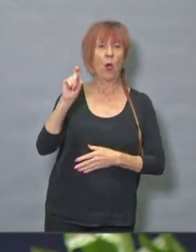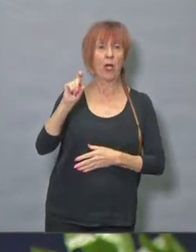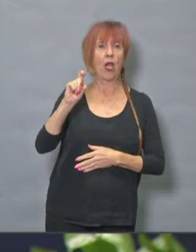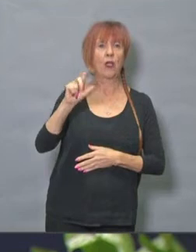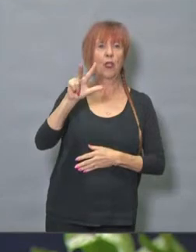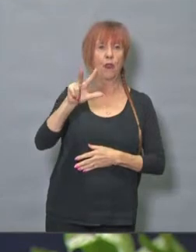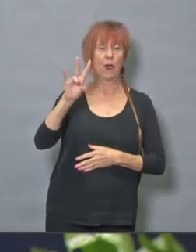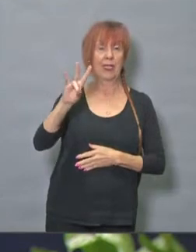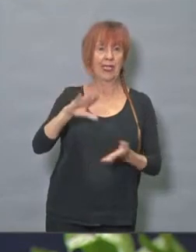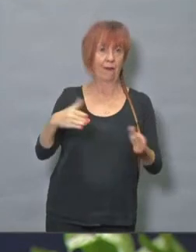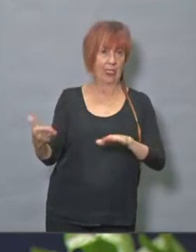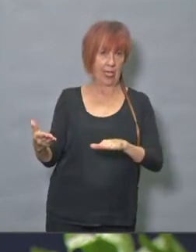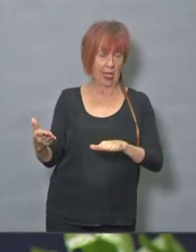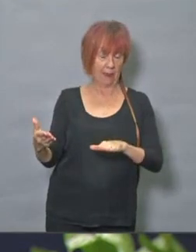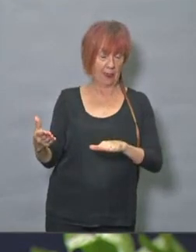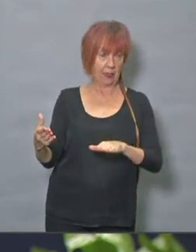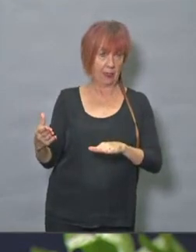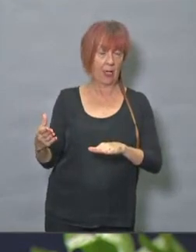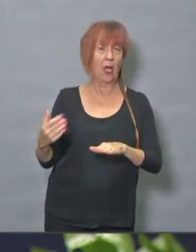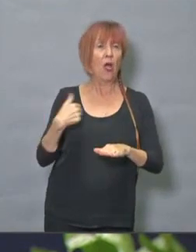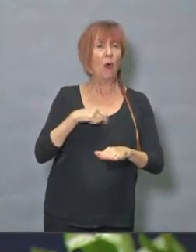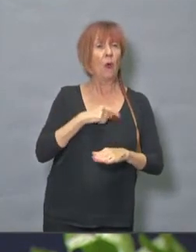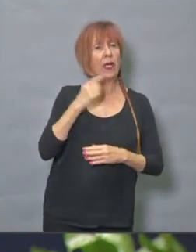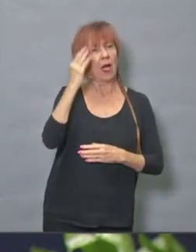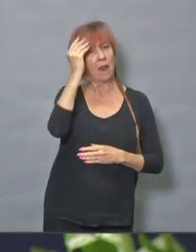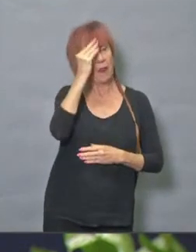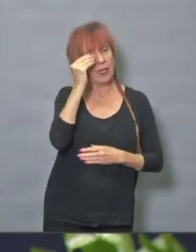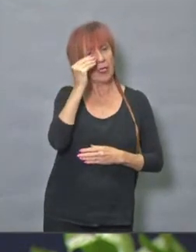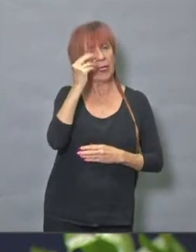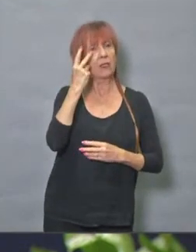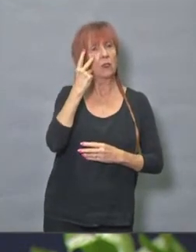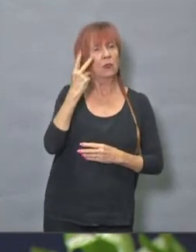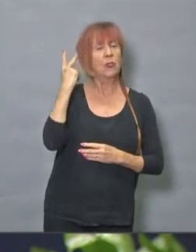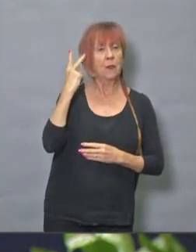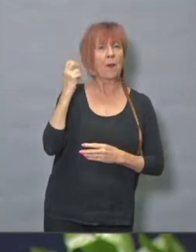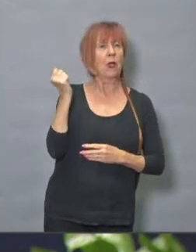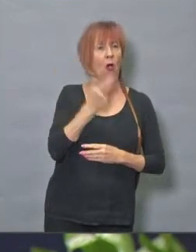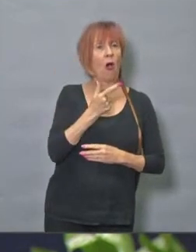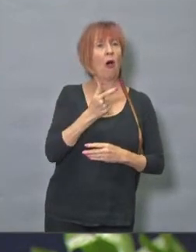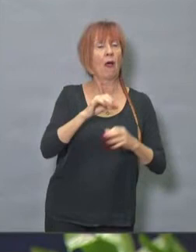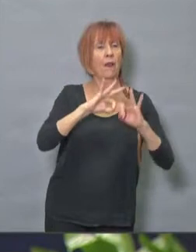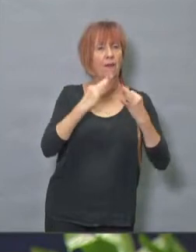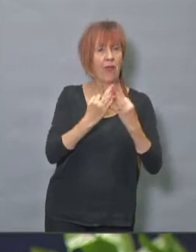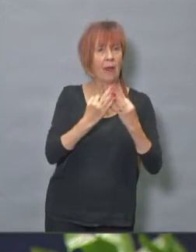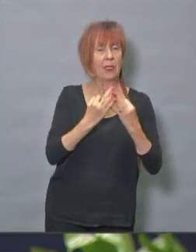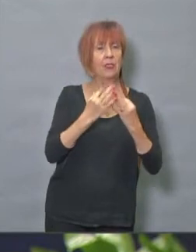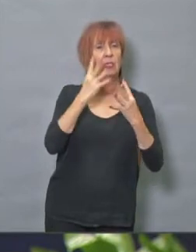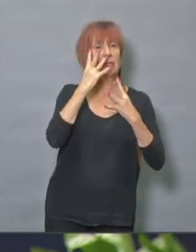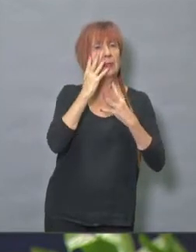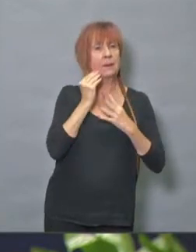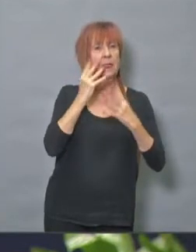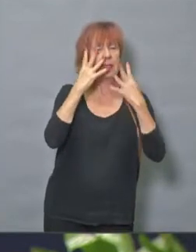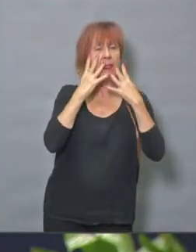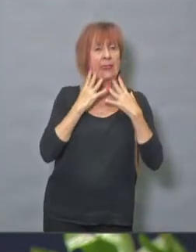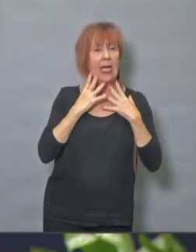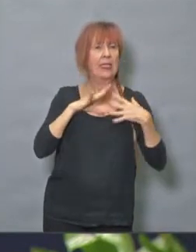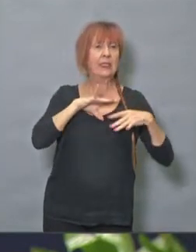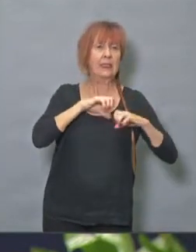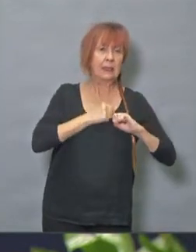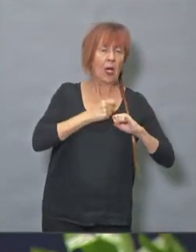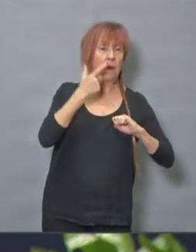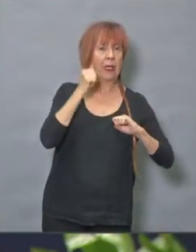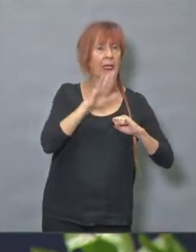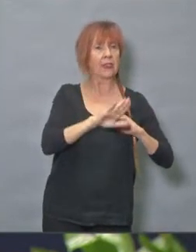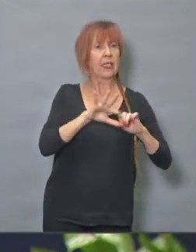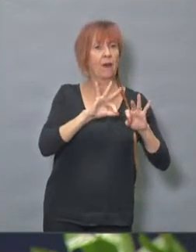3,137. We're thinking of all of the families that are experiencing the sorrow of losing a loved one to COVID-19.